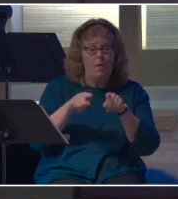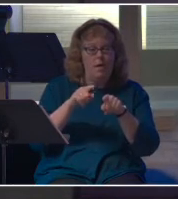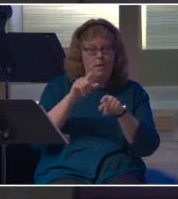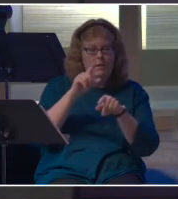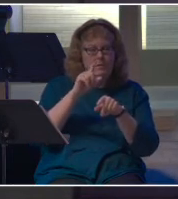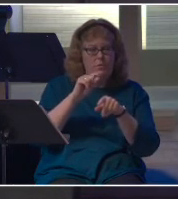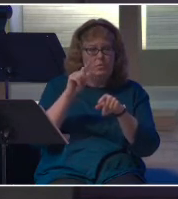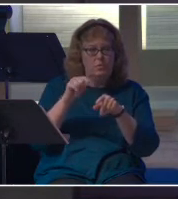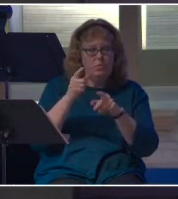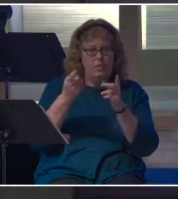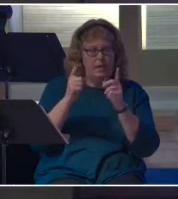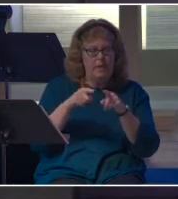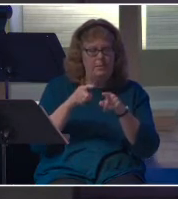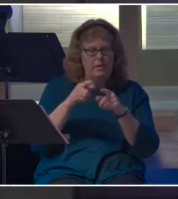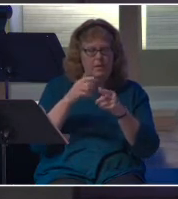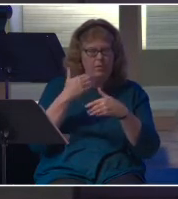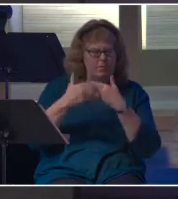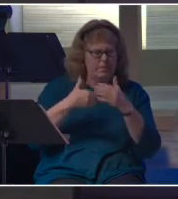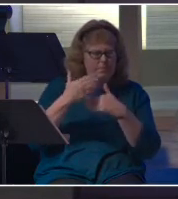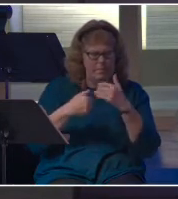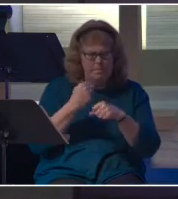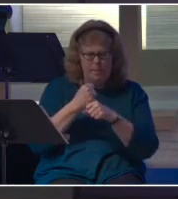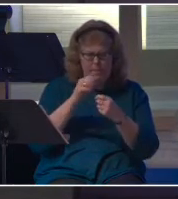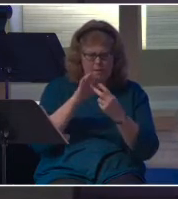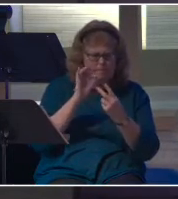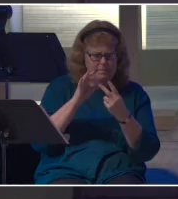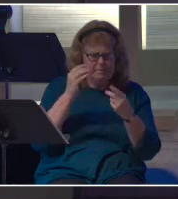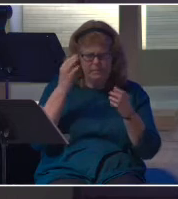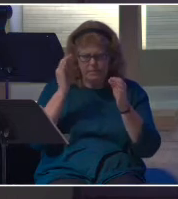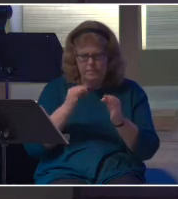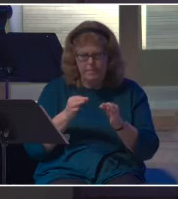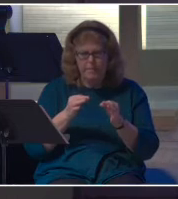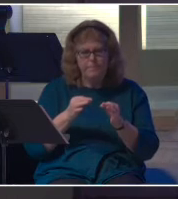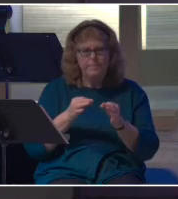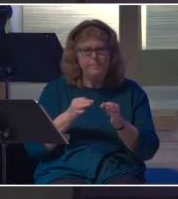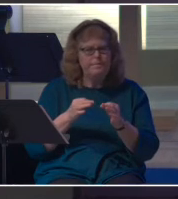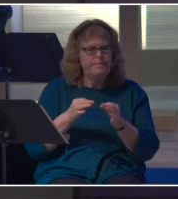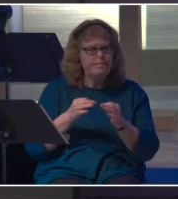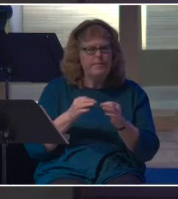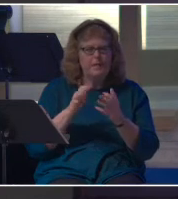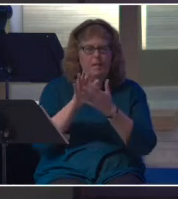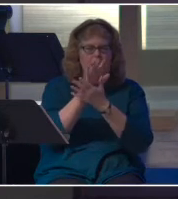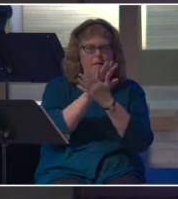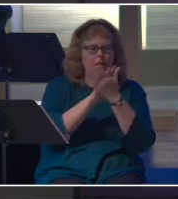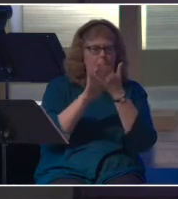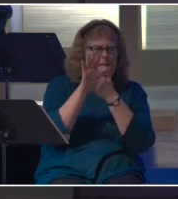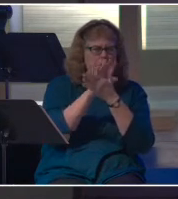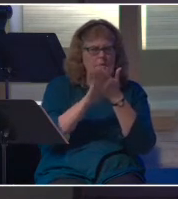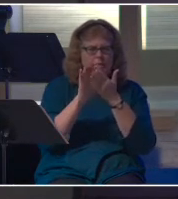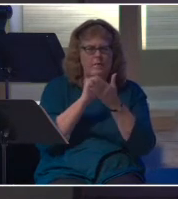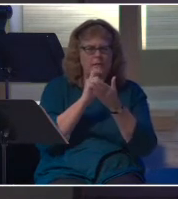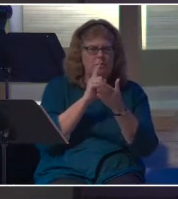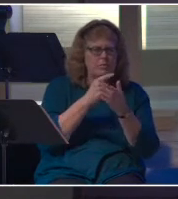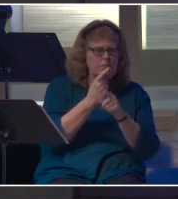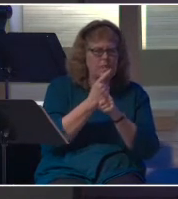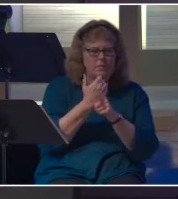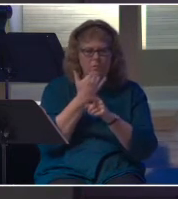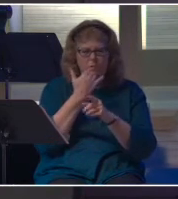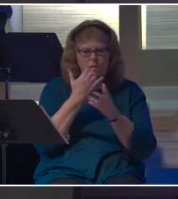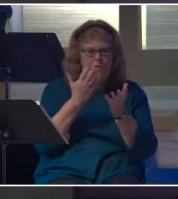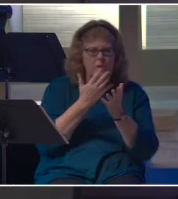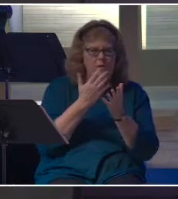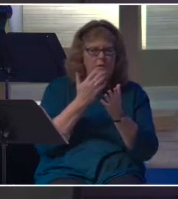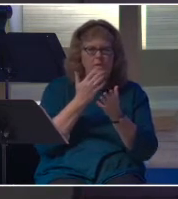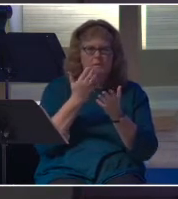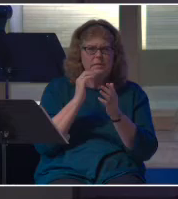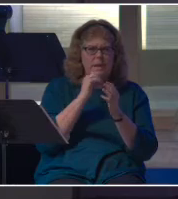moment, when you're in the process of making those decisions, it's very hazy. It's very cloudy. Doesn't